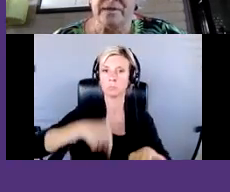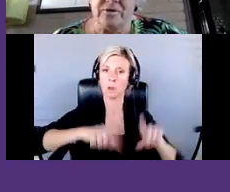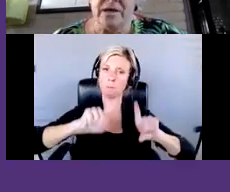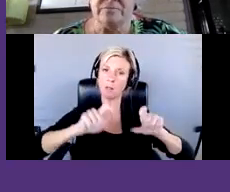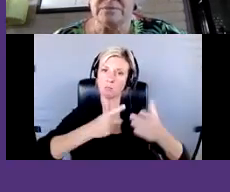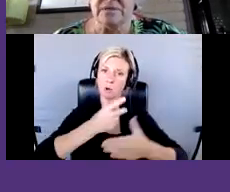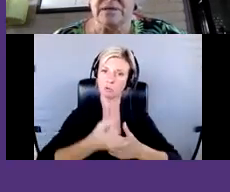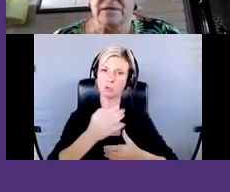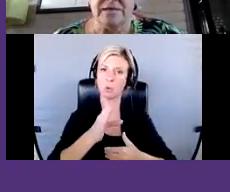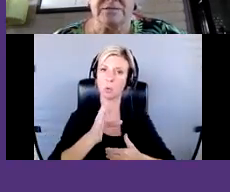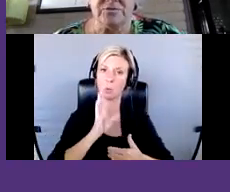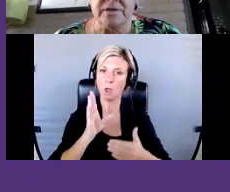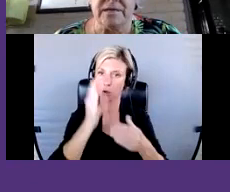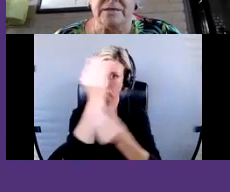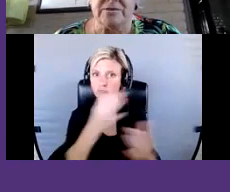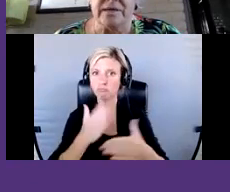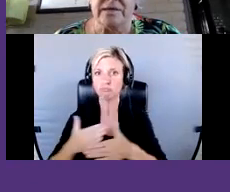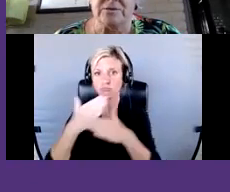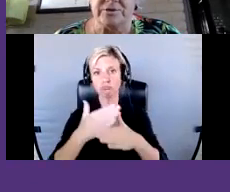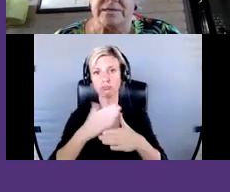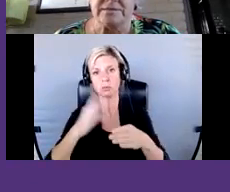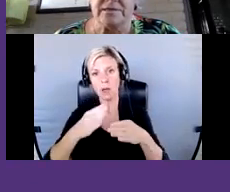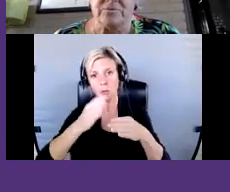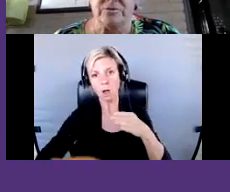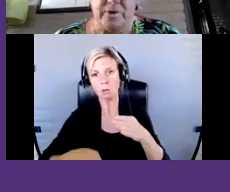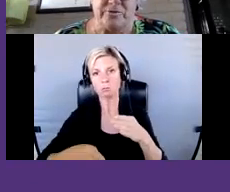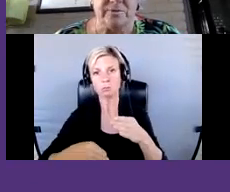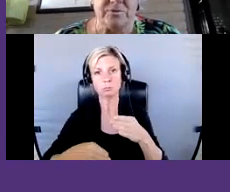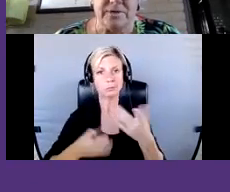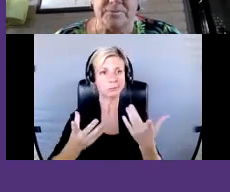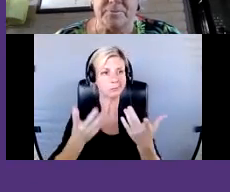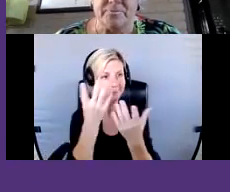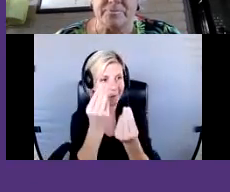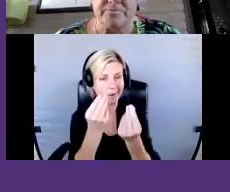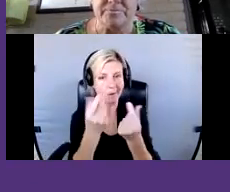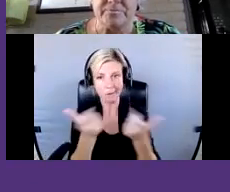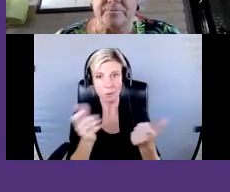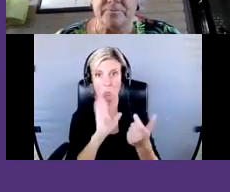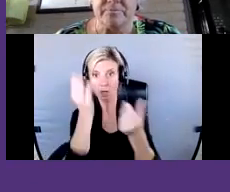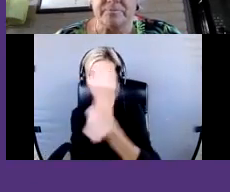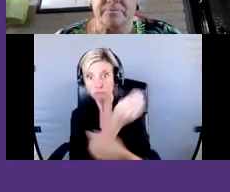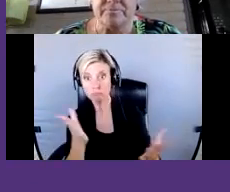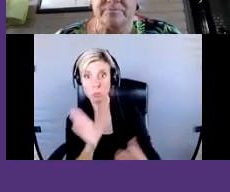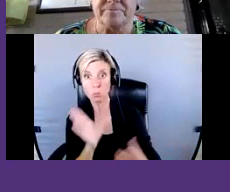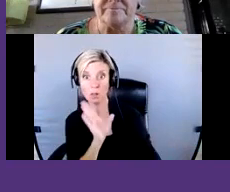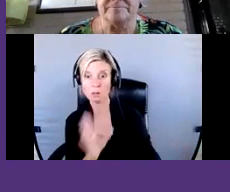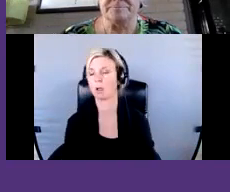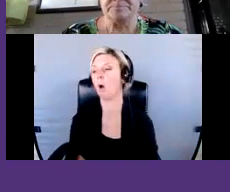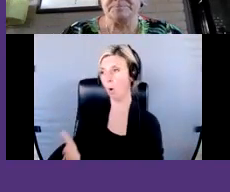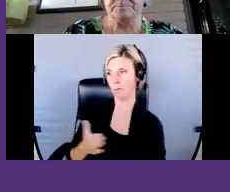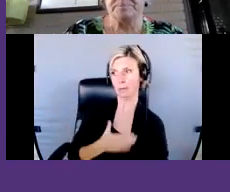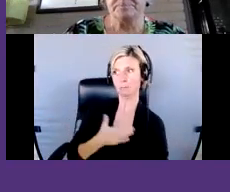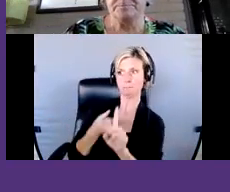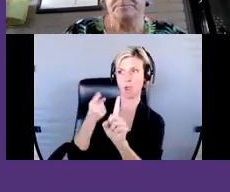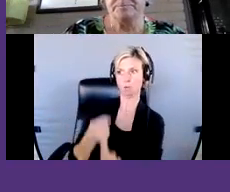sharing the outcomes, any survey data or any learnings with the wider community? That's the goal. So that's the